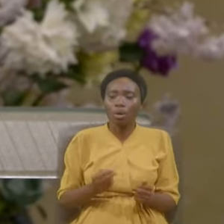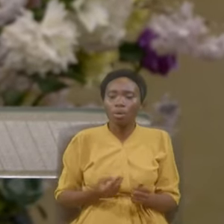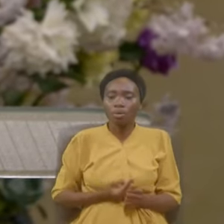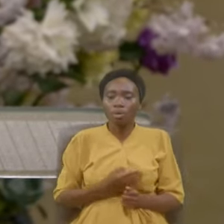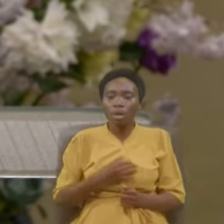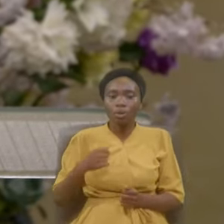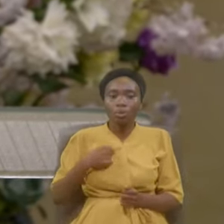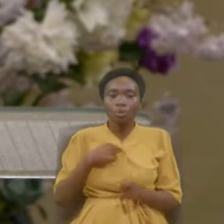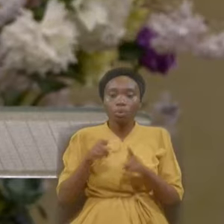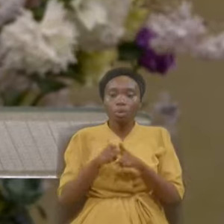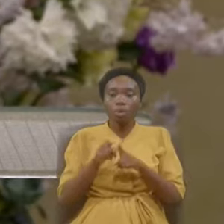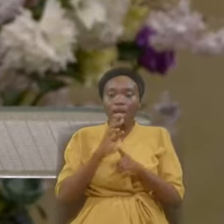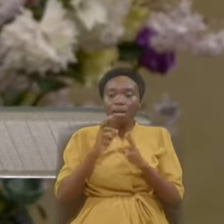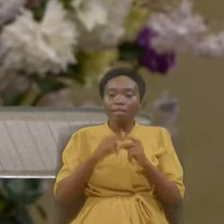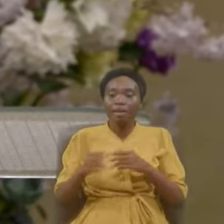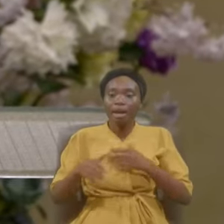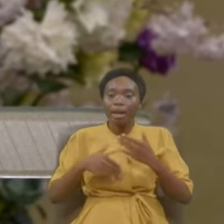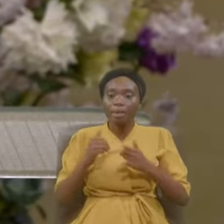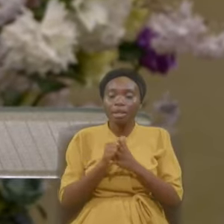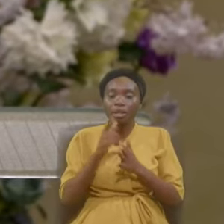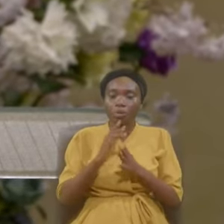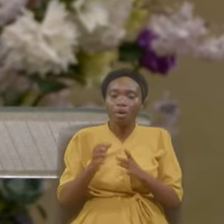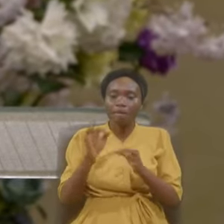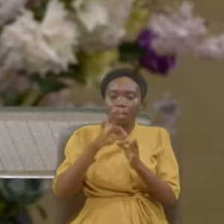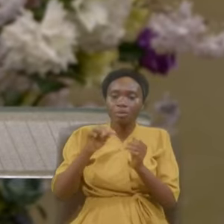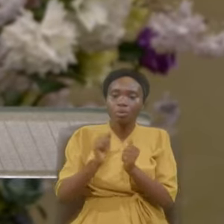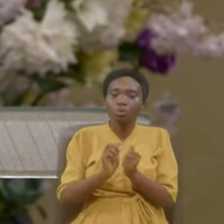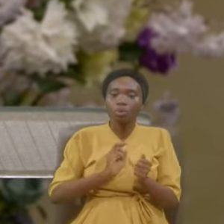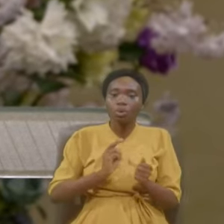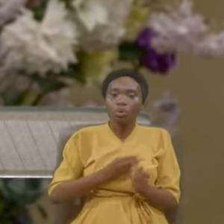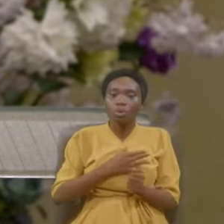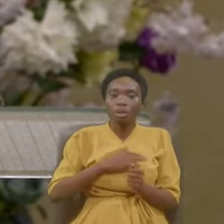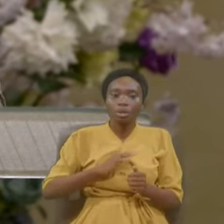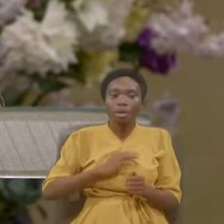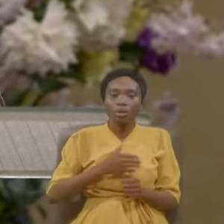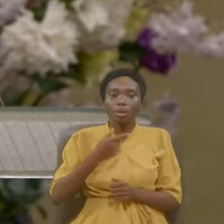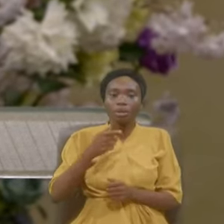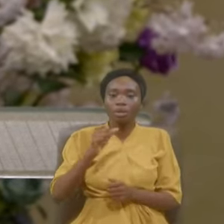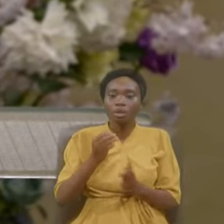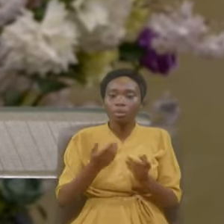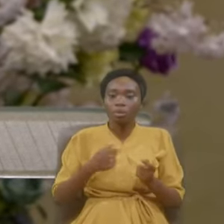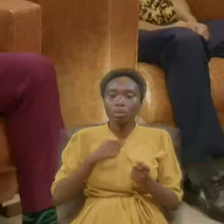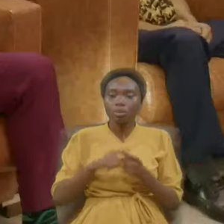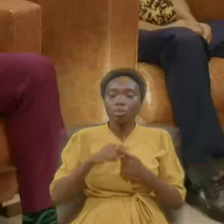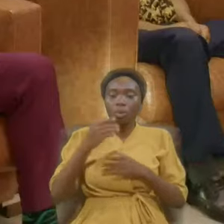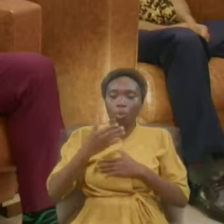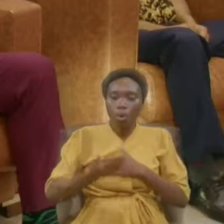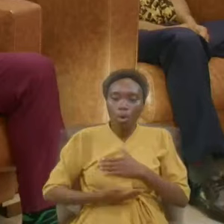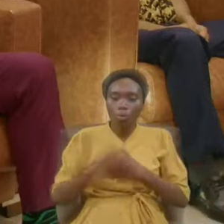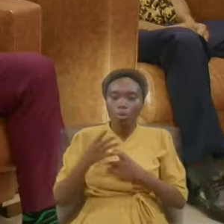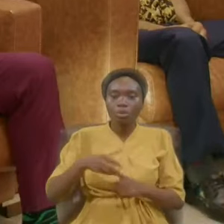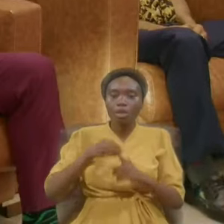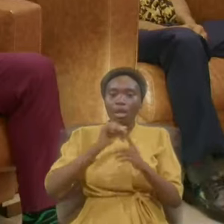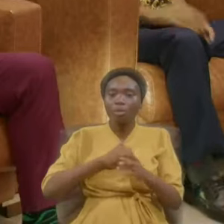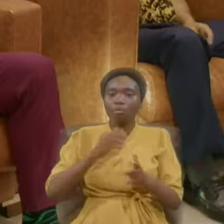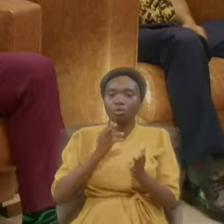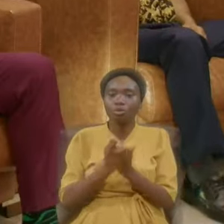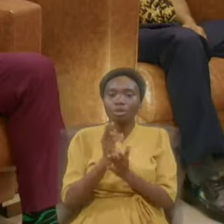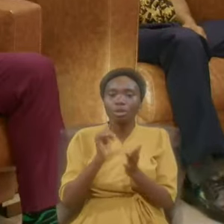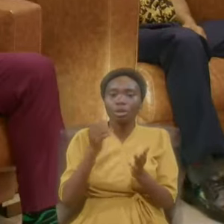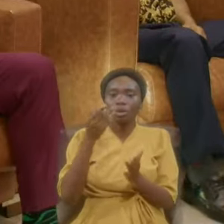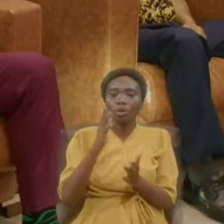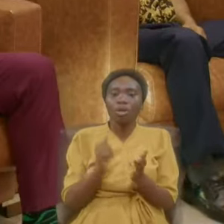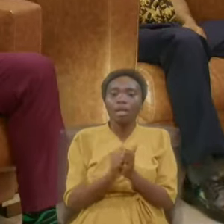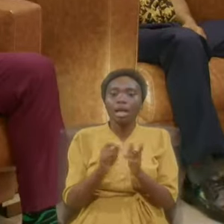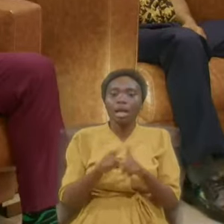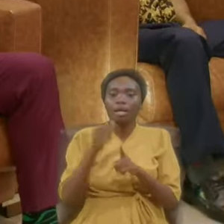also very happy that you are fellowshipping with us, and our GS bid me welcome you specially. And I'm trusting God that as God